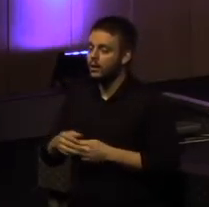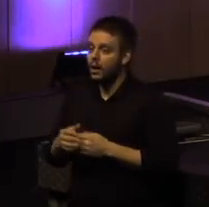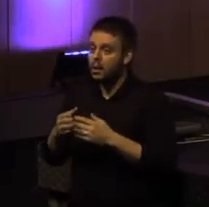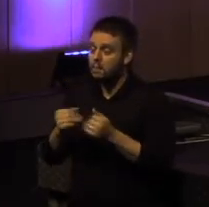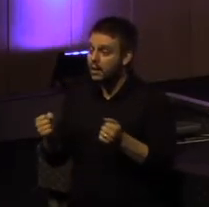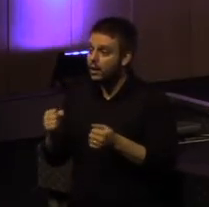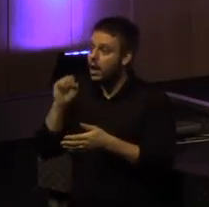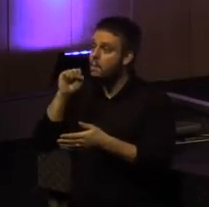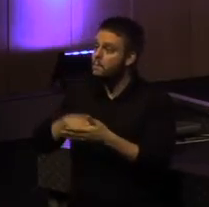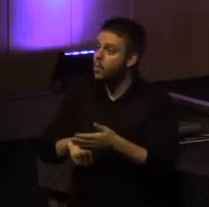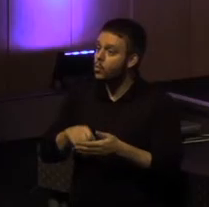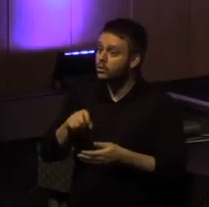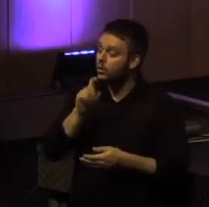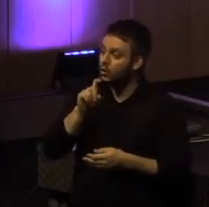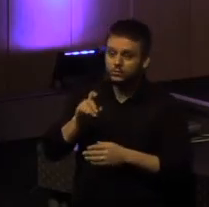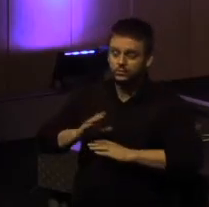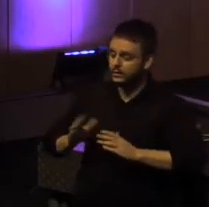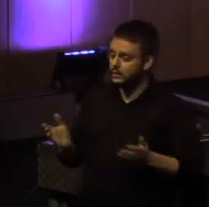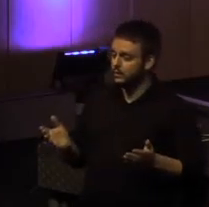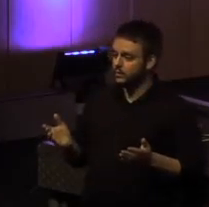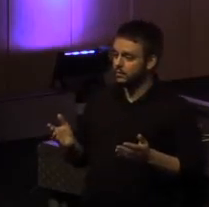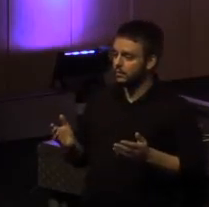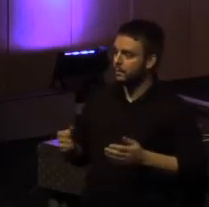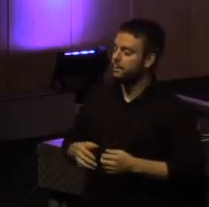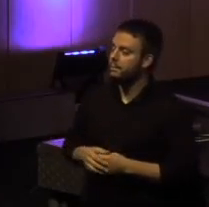face. This is the story that the police tell.